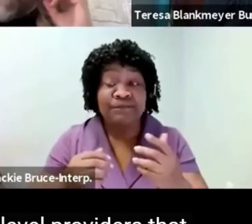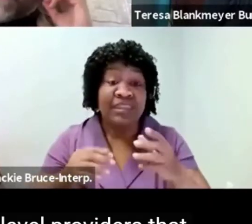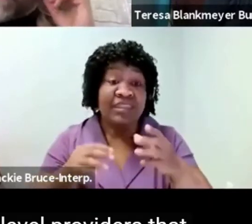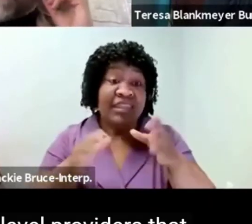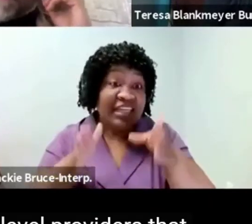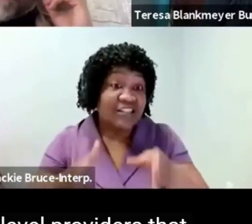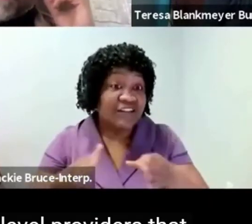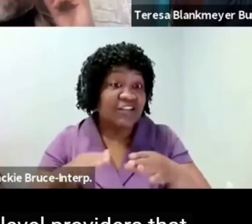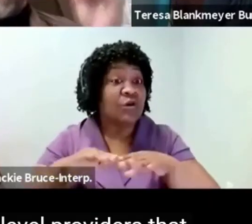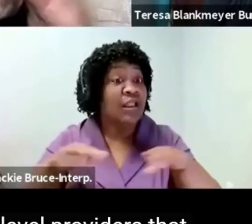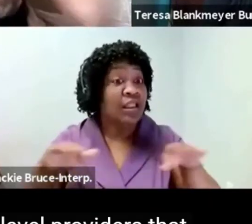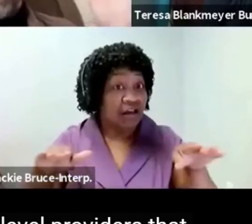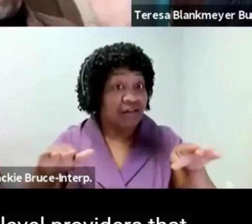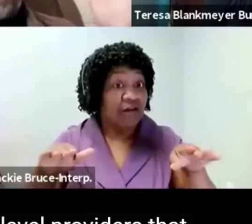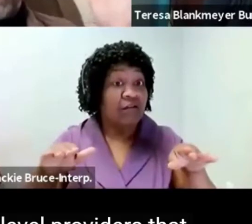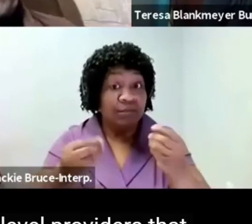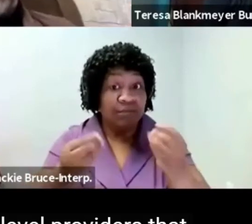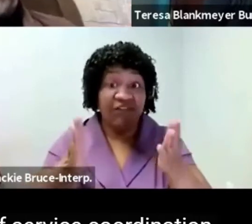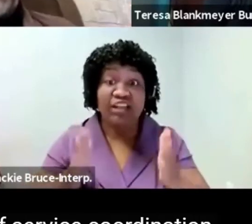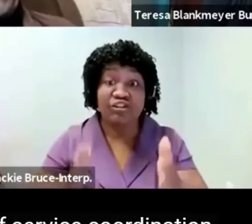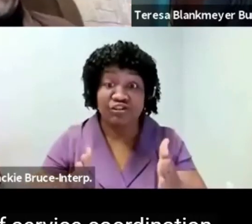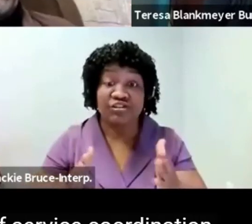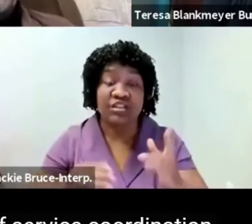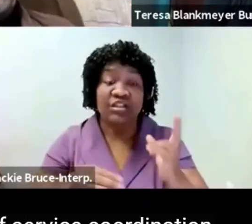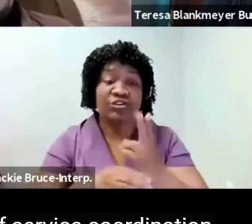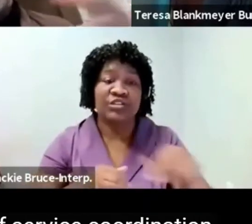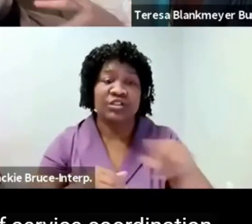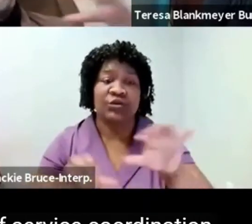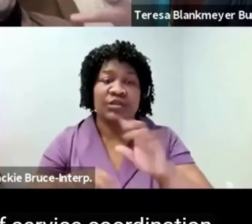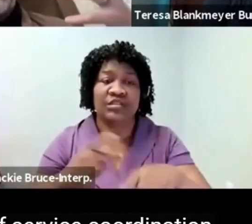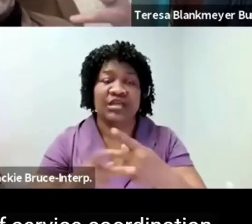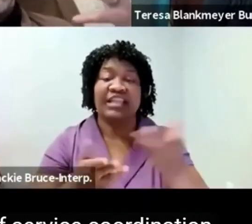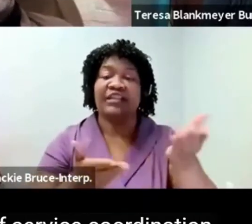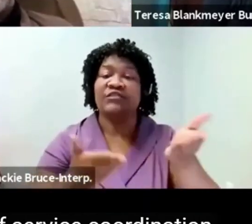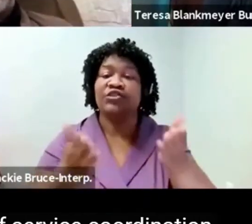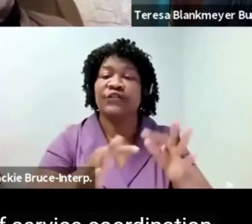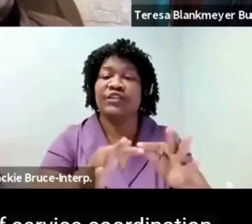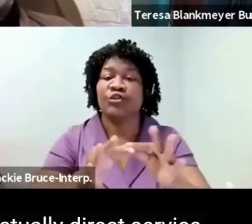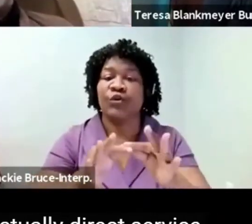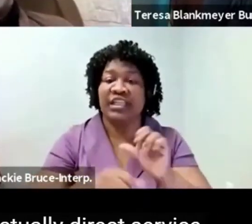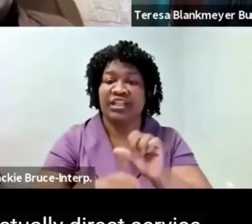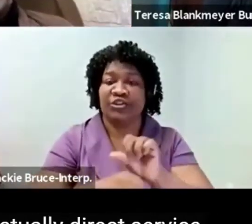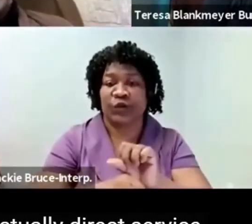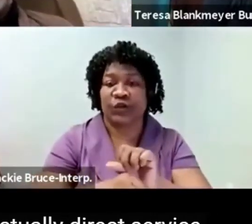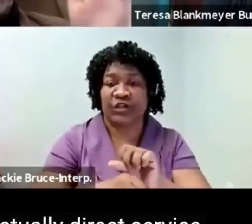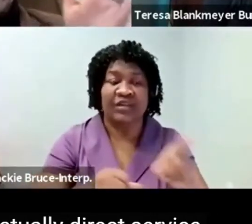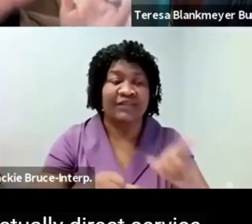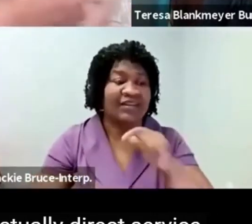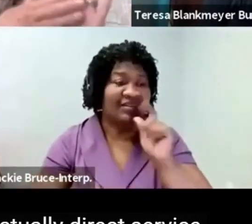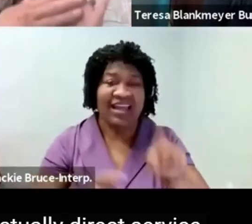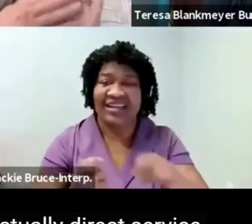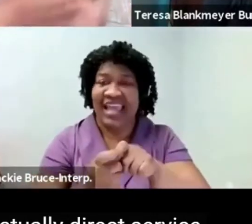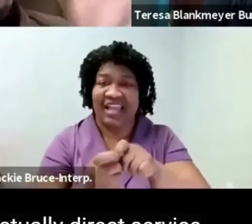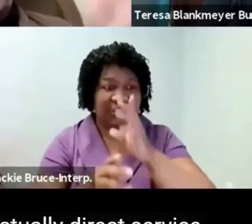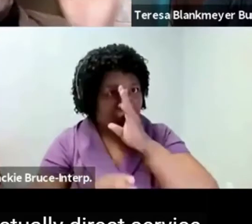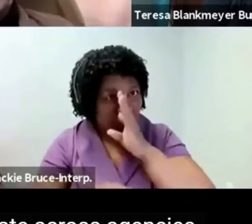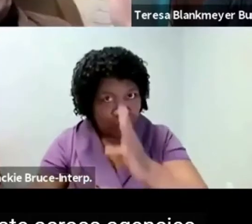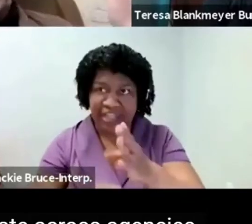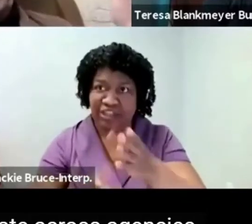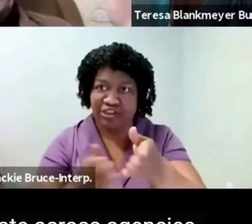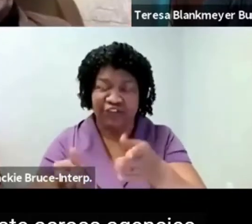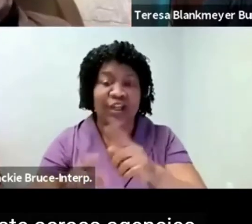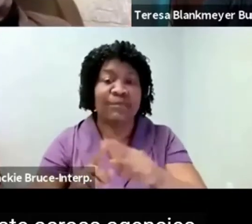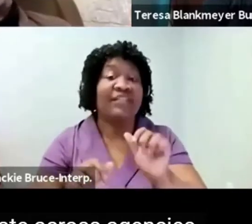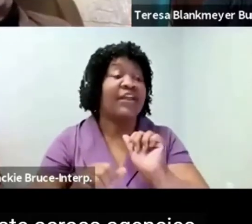individual level providers they're usually the ones doing some type of service coordination work, where they're not the actually direct service provider, but they're